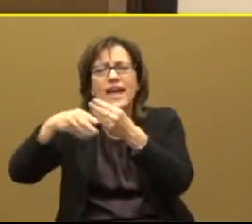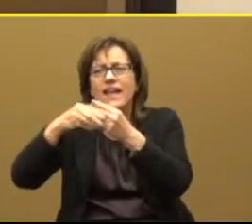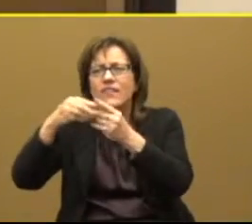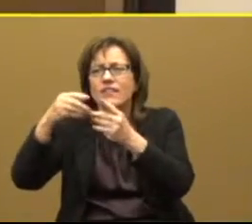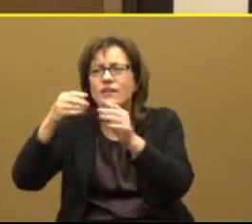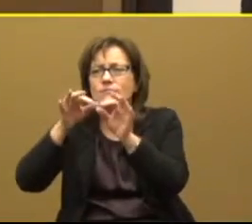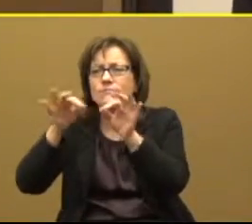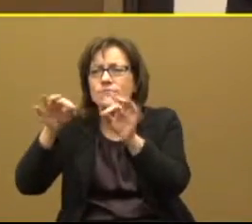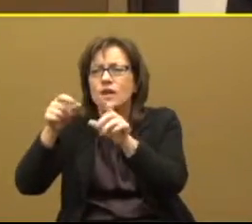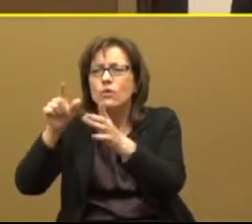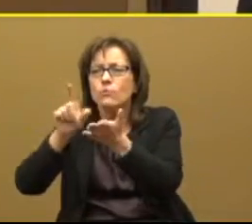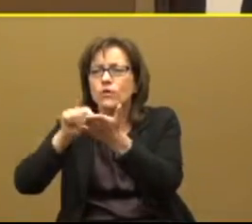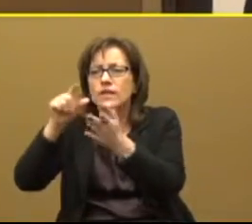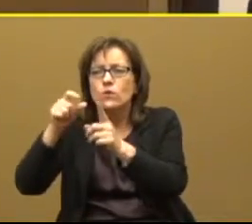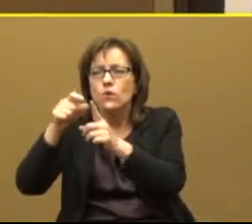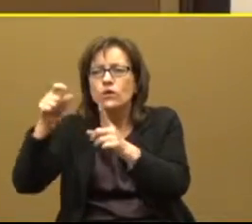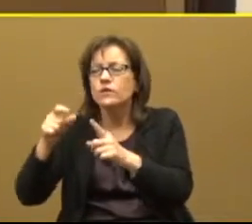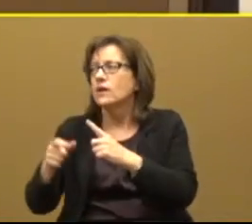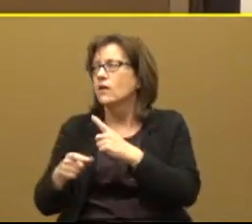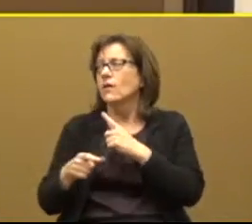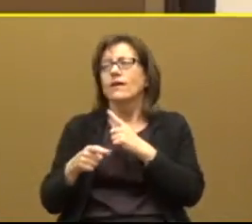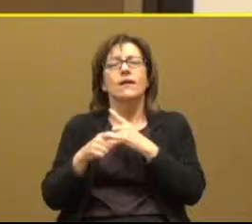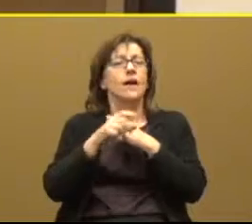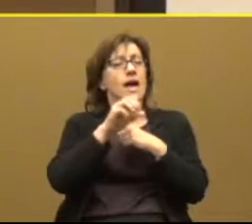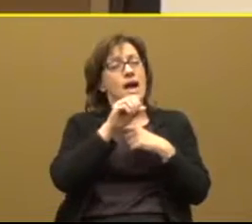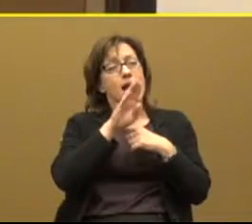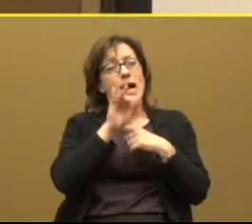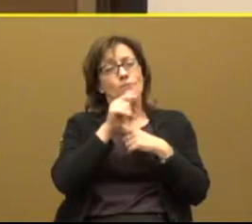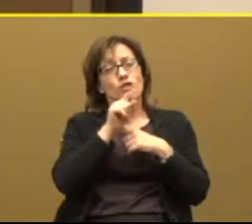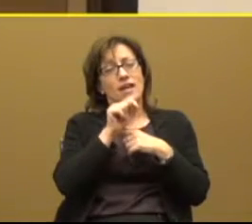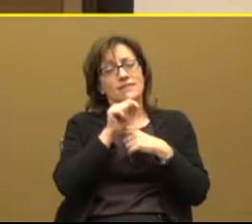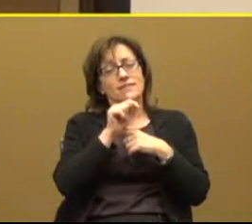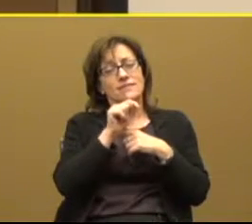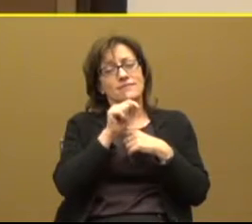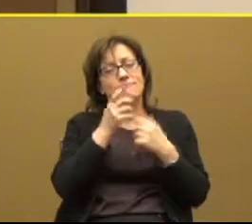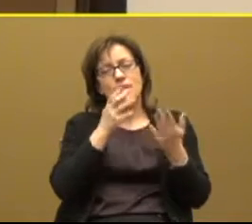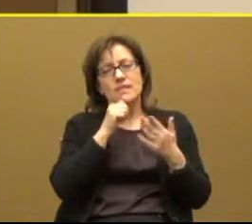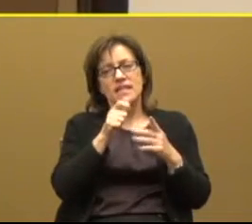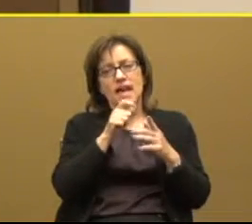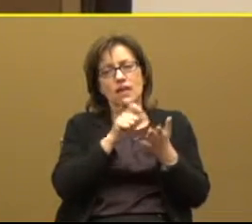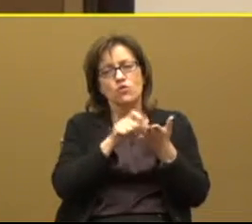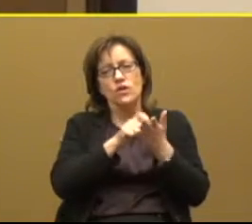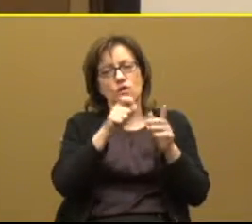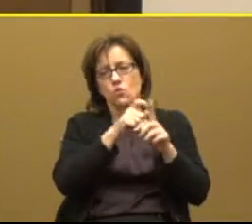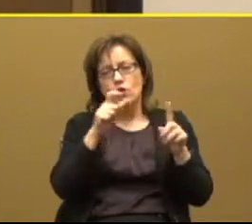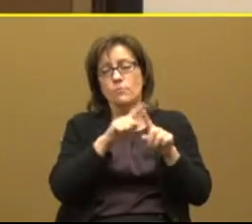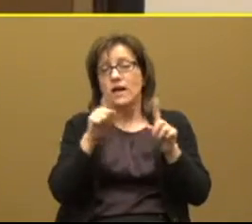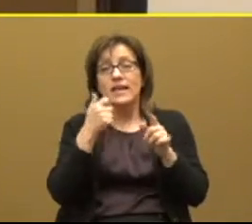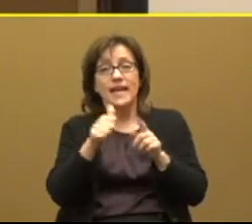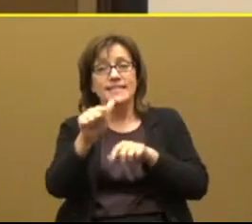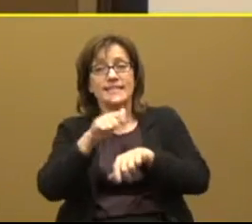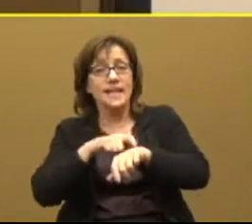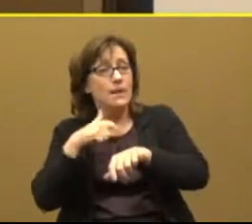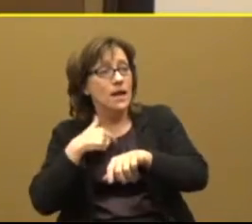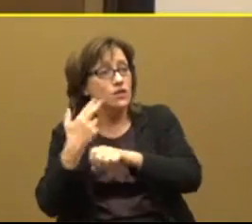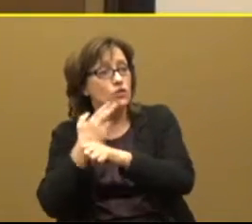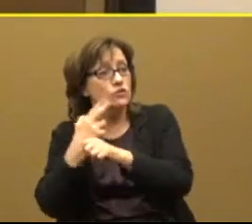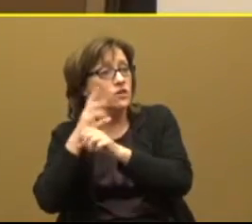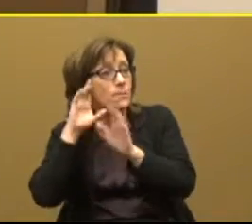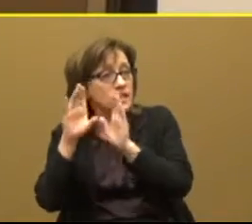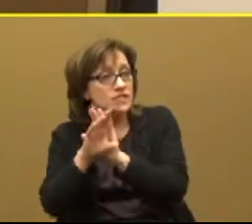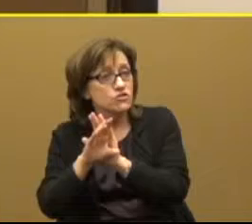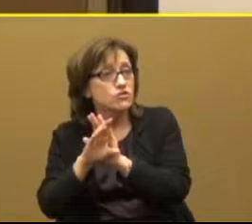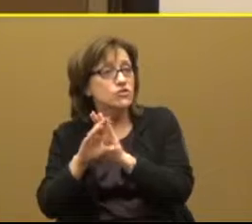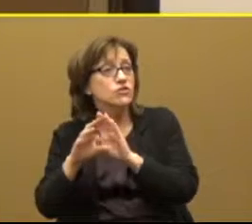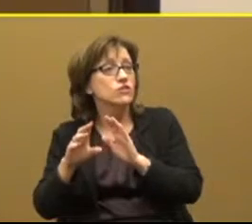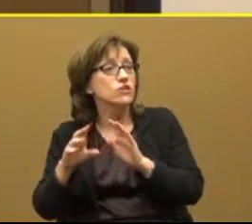object, possibly not. Right. I would probably just use the object, but anytime I'm using a photo, icon, anything,